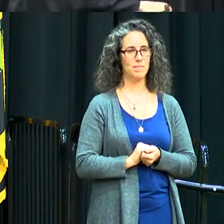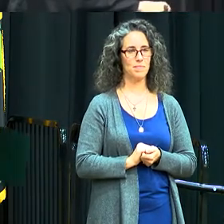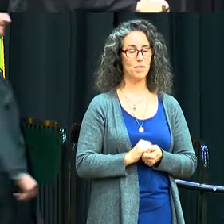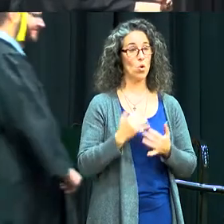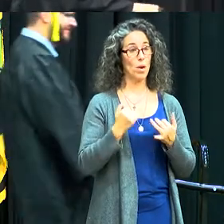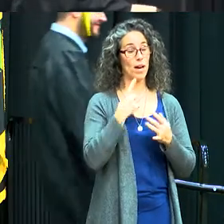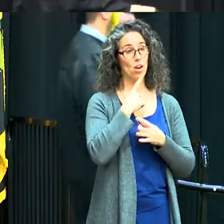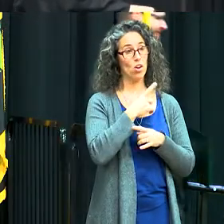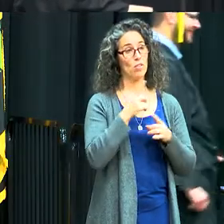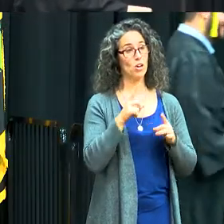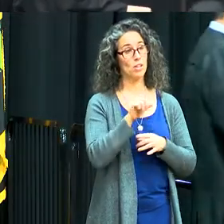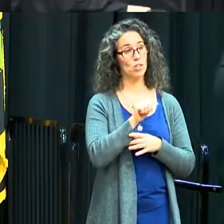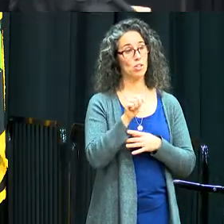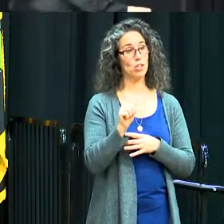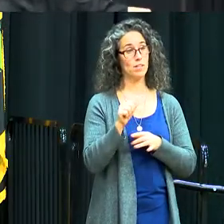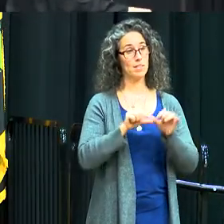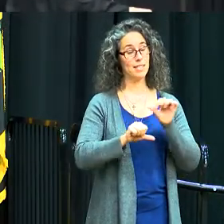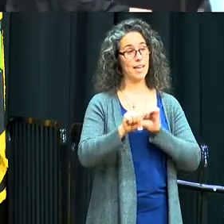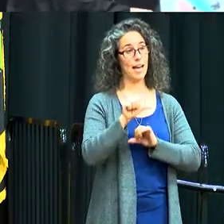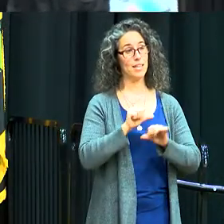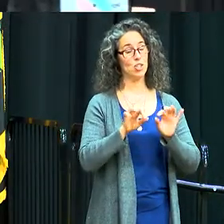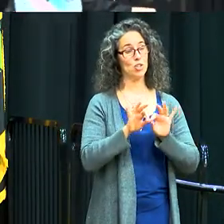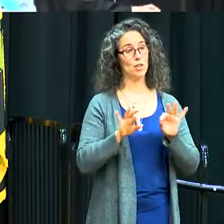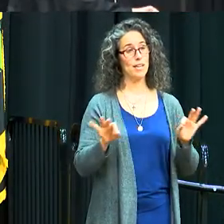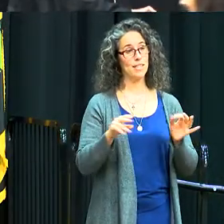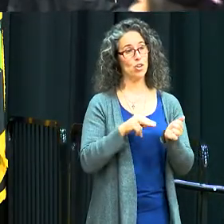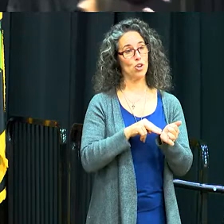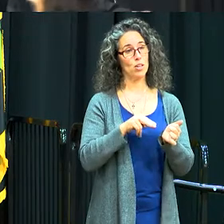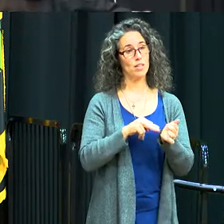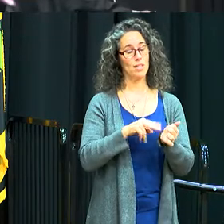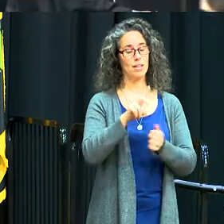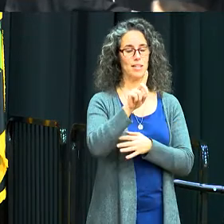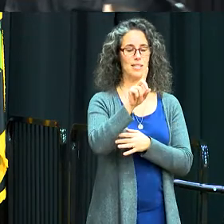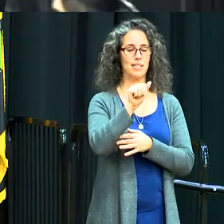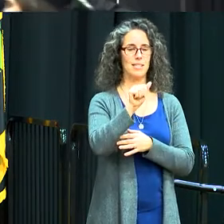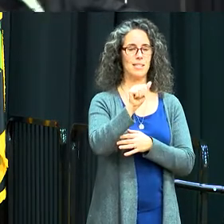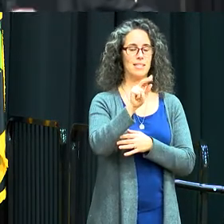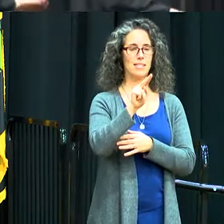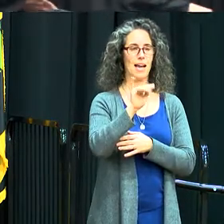We now confer the Associate of Science degrees in Nursing, Daniel Christopher Bailey.